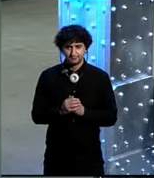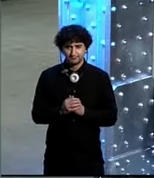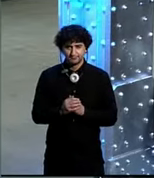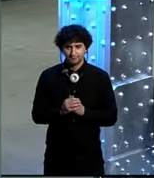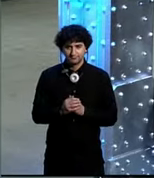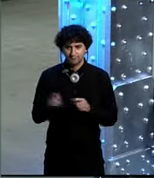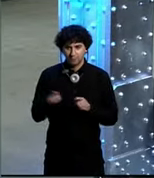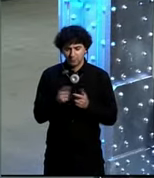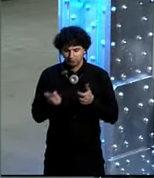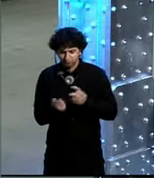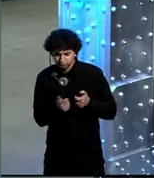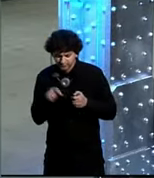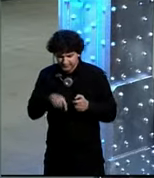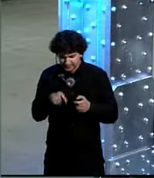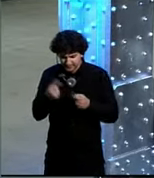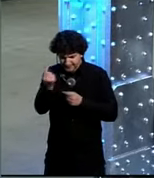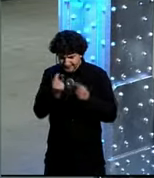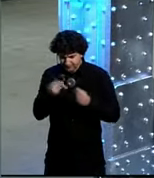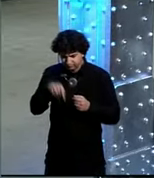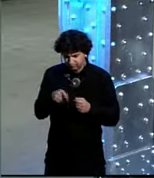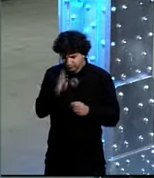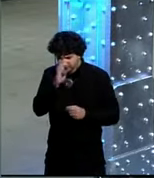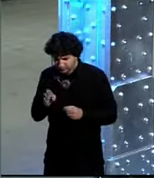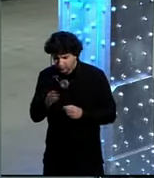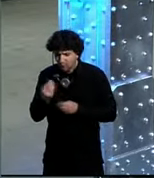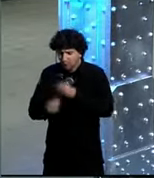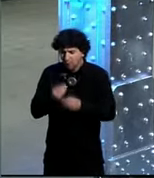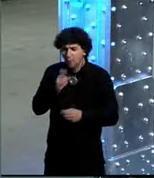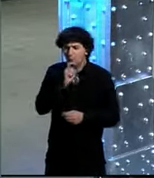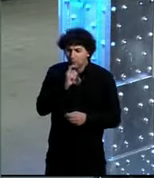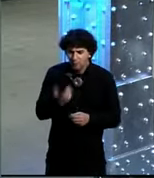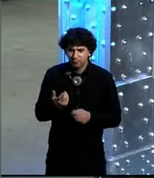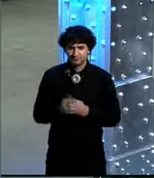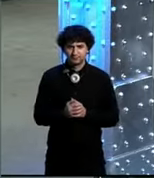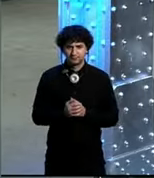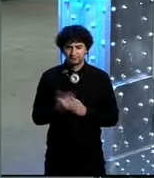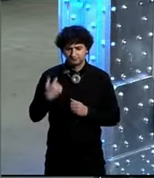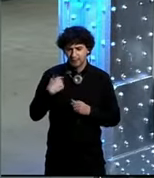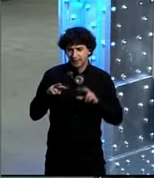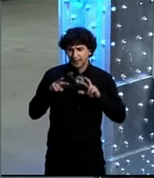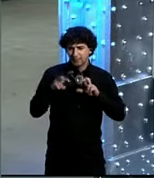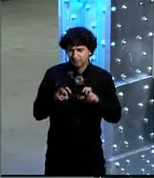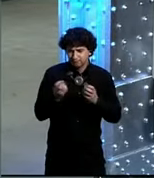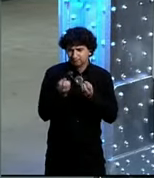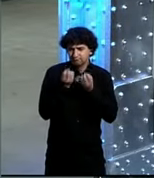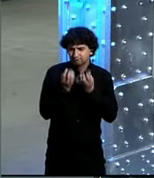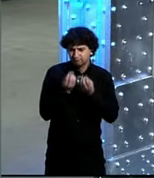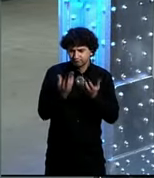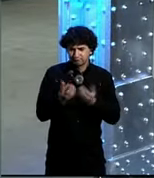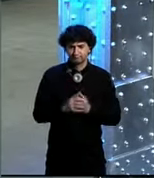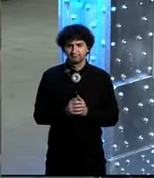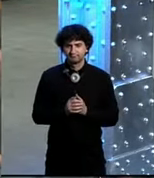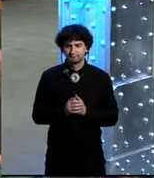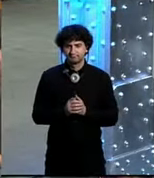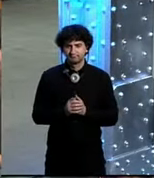can use them for interaction. But I'm going to start with something that I call the possibly